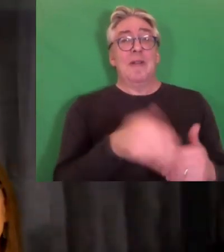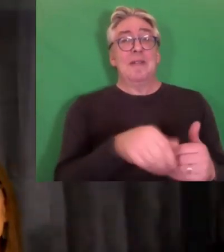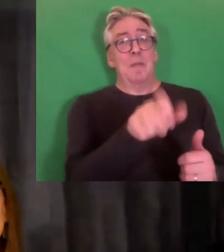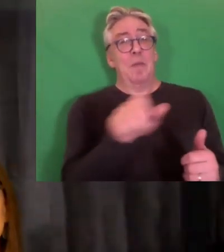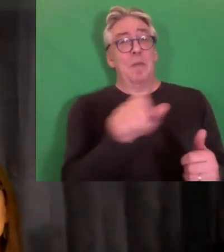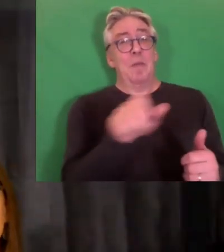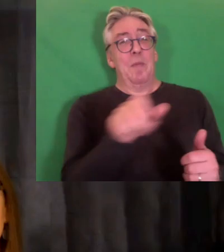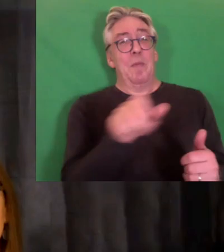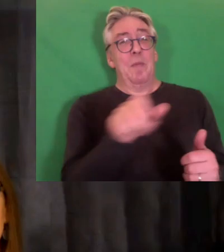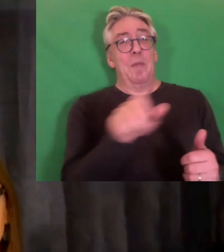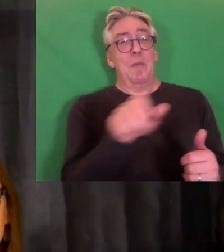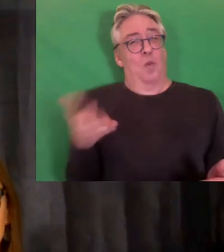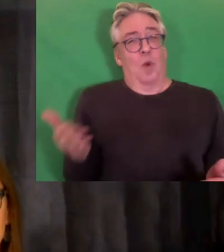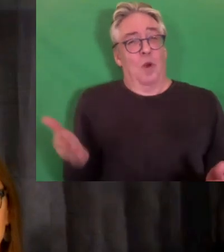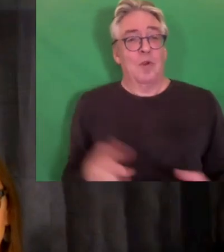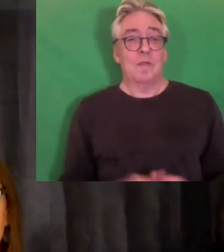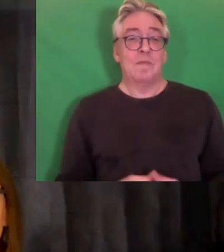I think